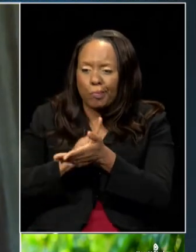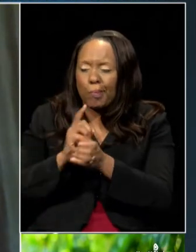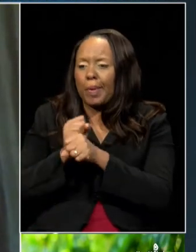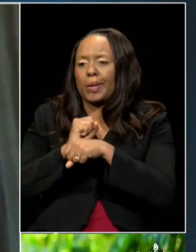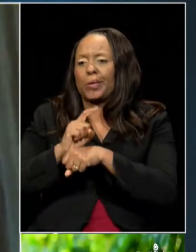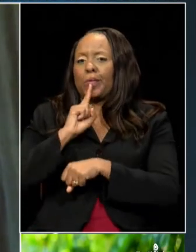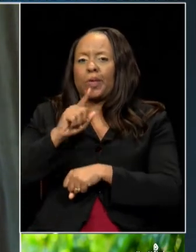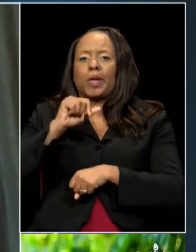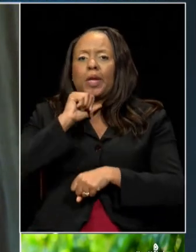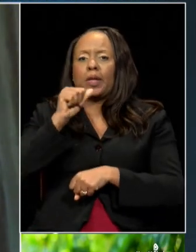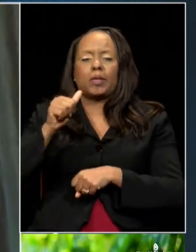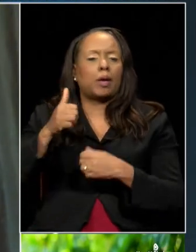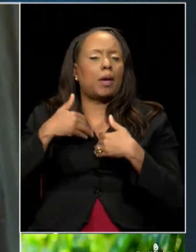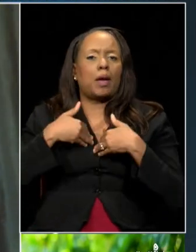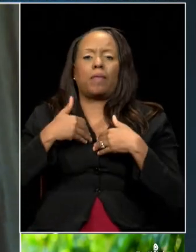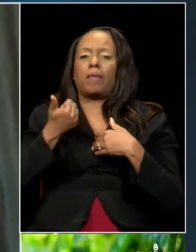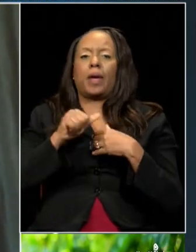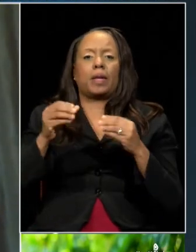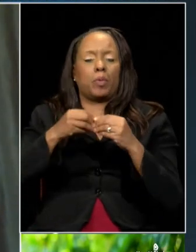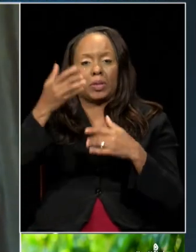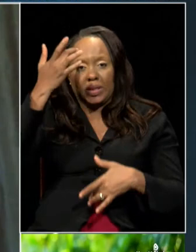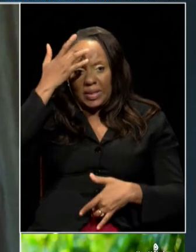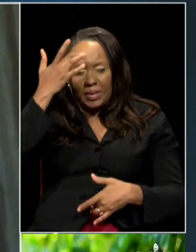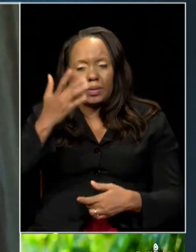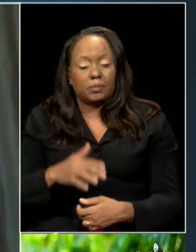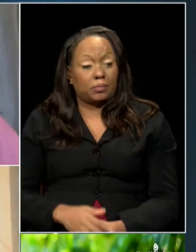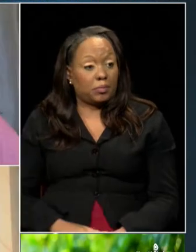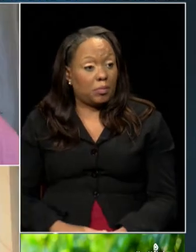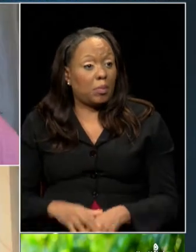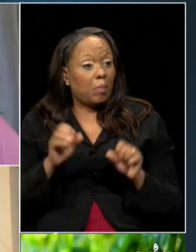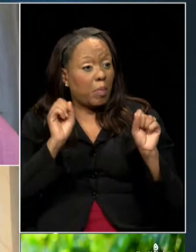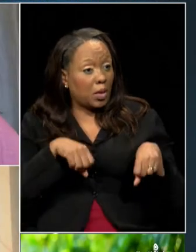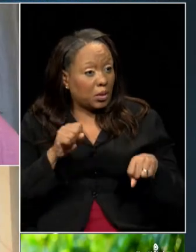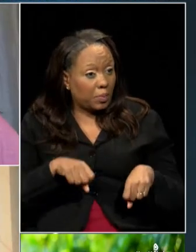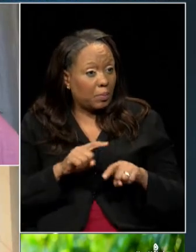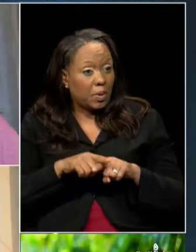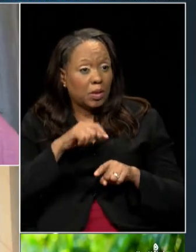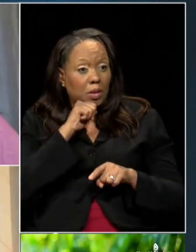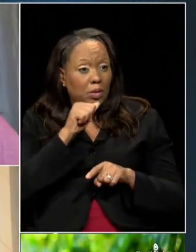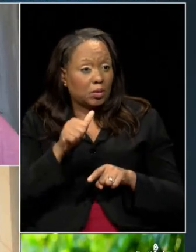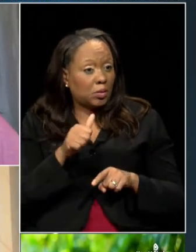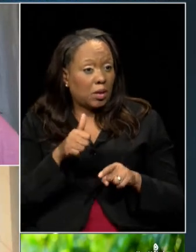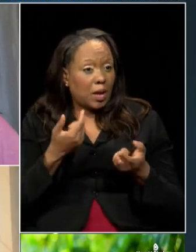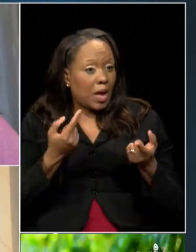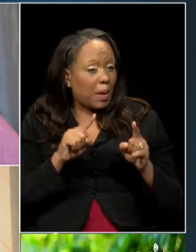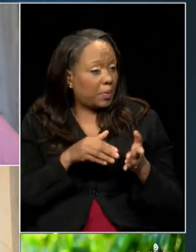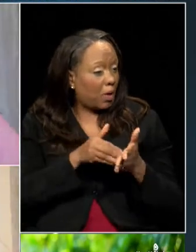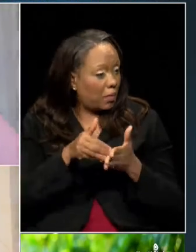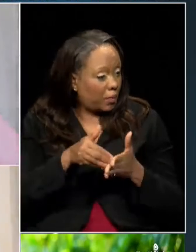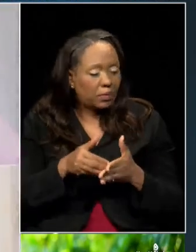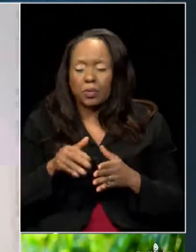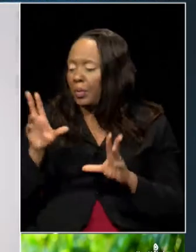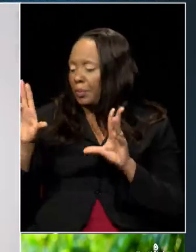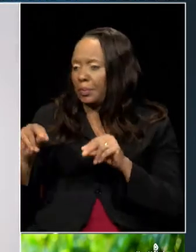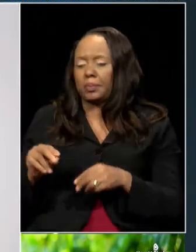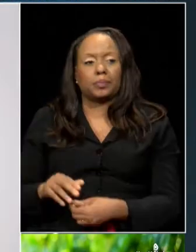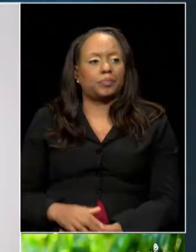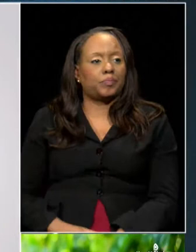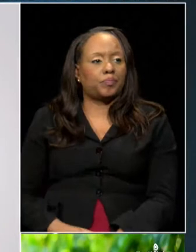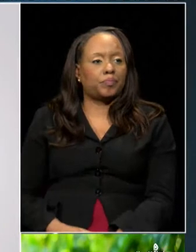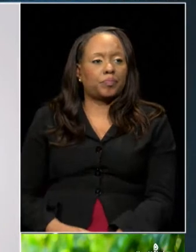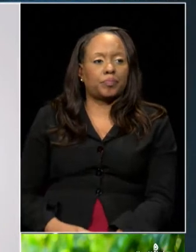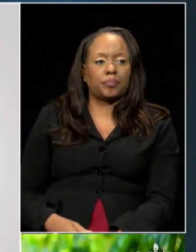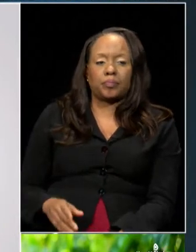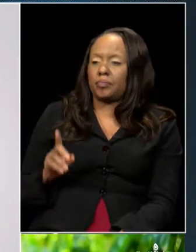other chronic illnesses, because they're predisposed to that as well. Right, so it's possible but not common. Not common. All right. I also